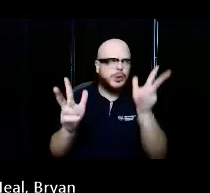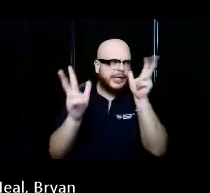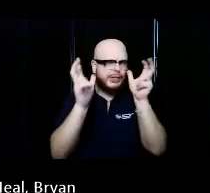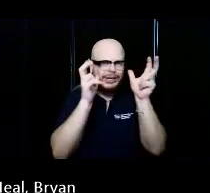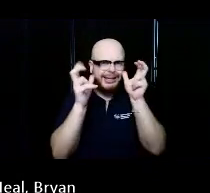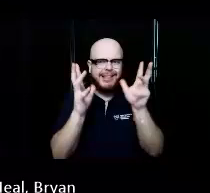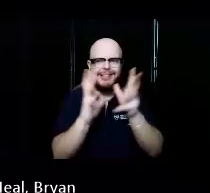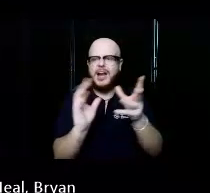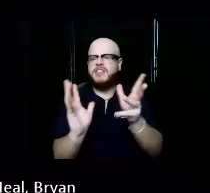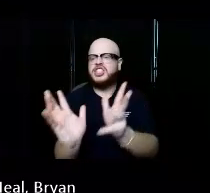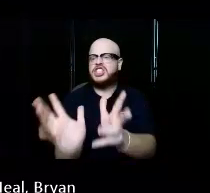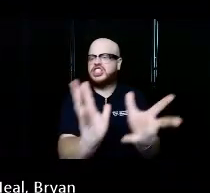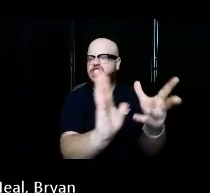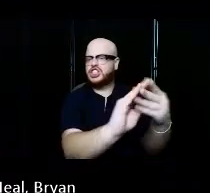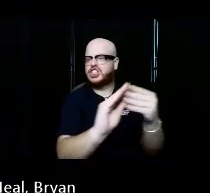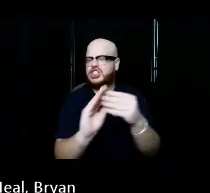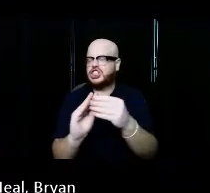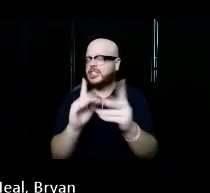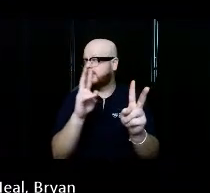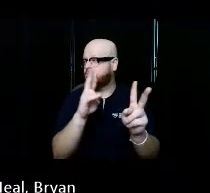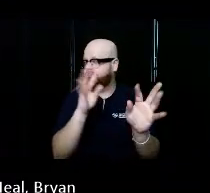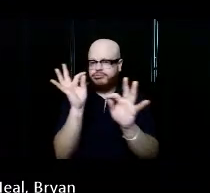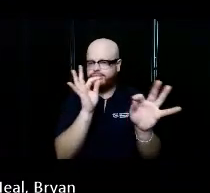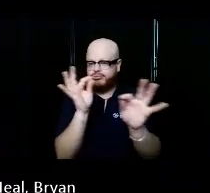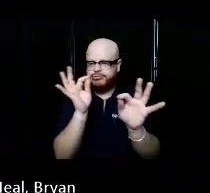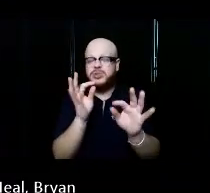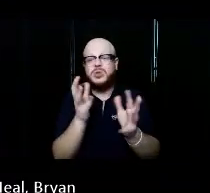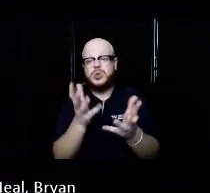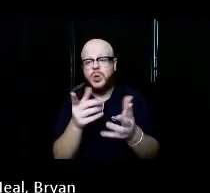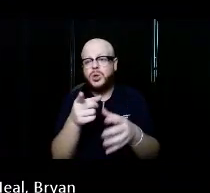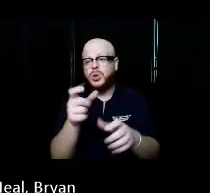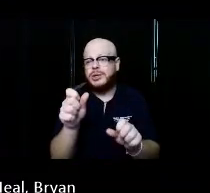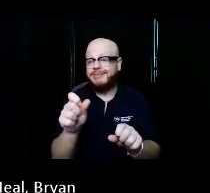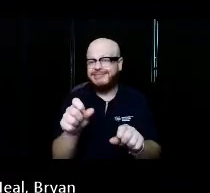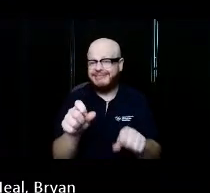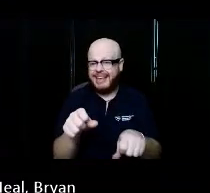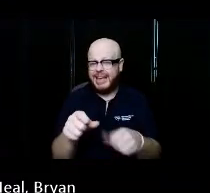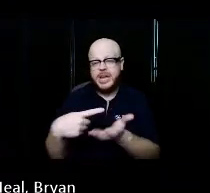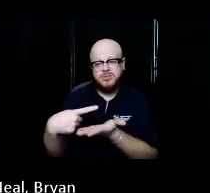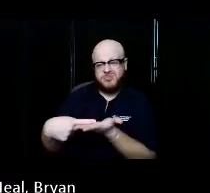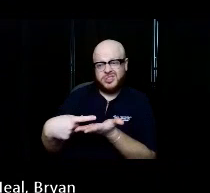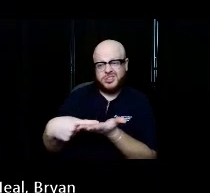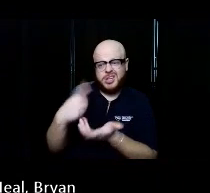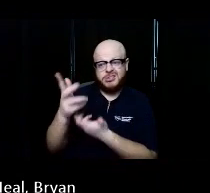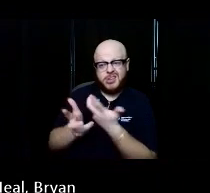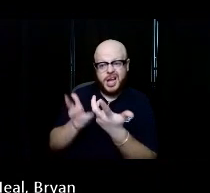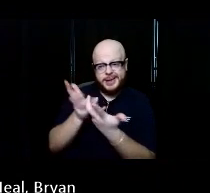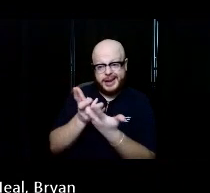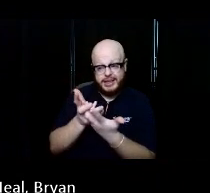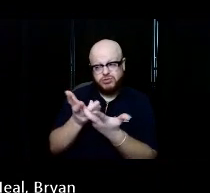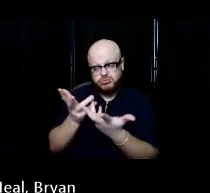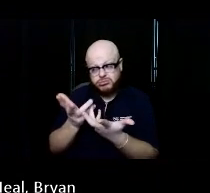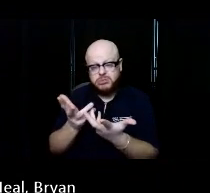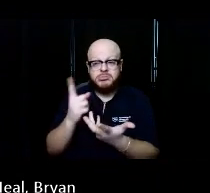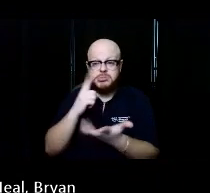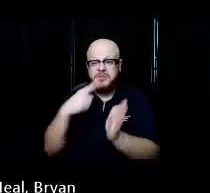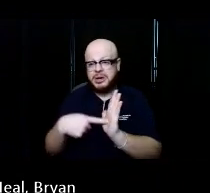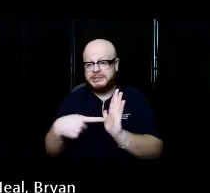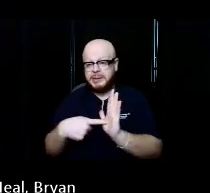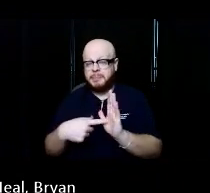that interactive process discussing accommodations with the employee are noise canceling devices. So you can think